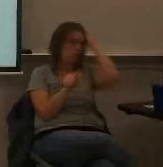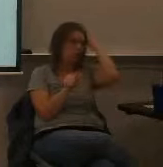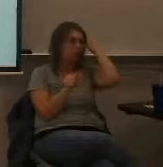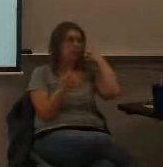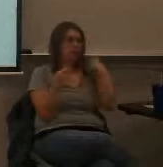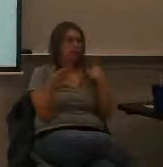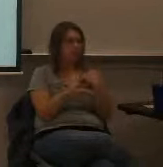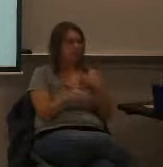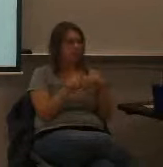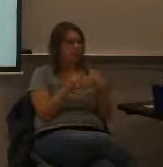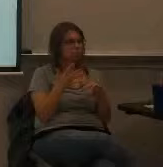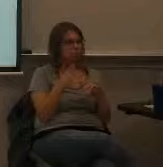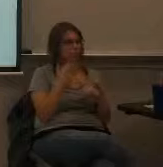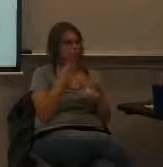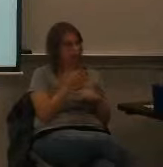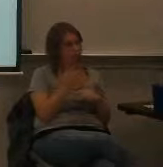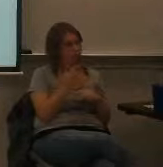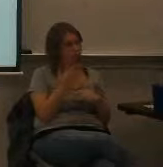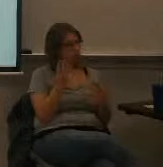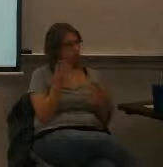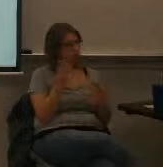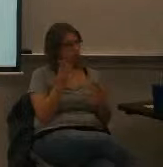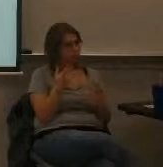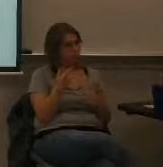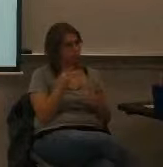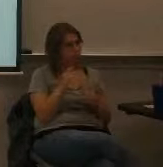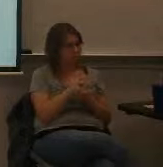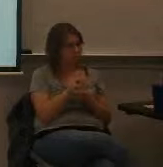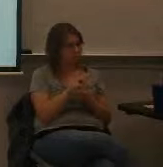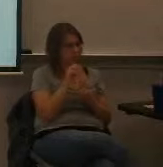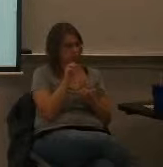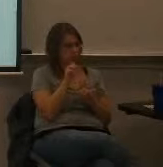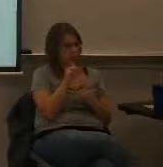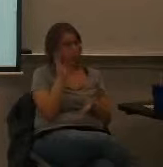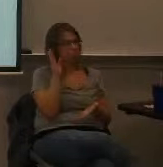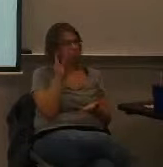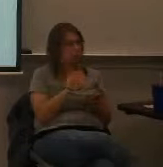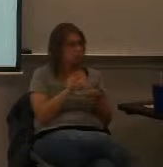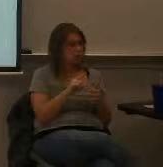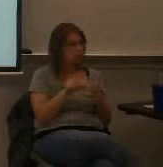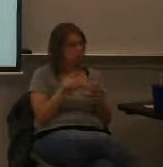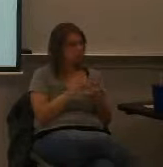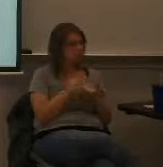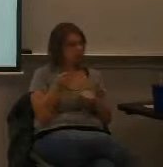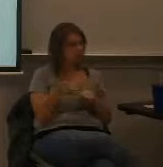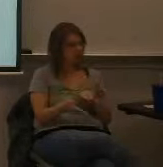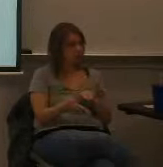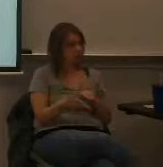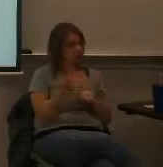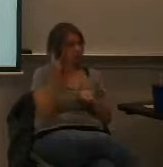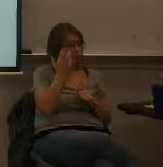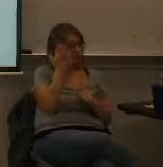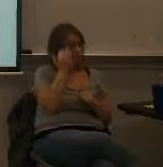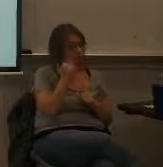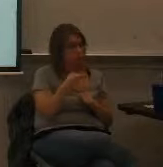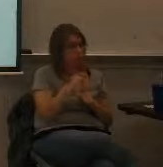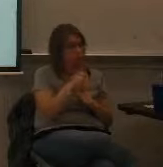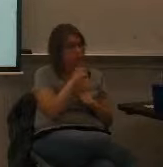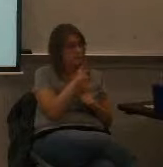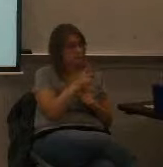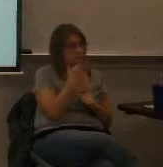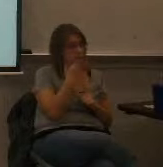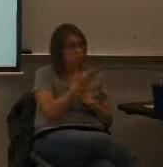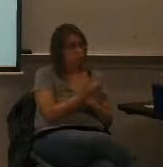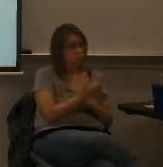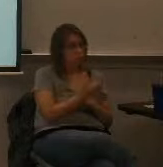fishes do pretty well for the most part. I mean, their population's knocked down, but they're mostly there. And the reason is they're really